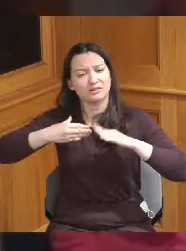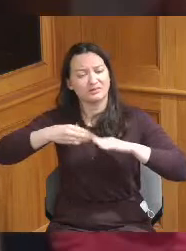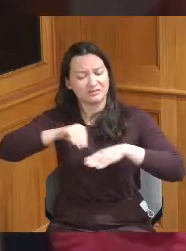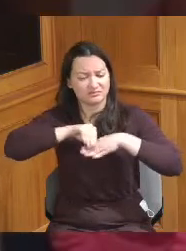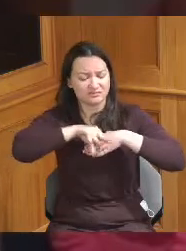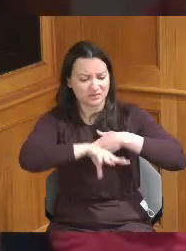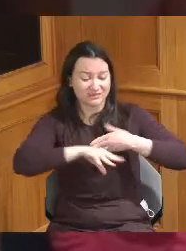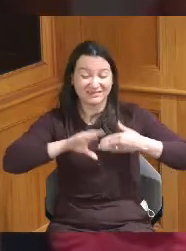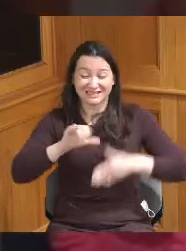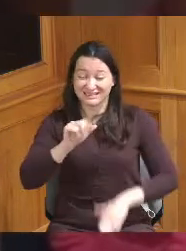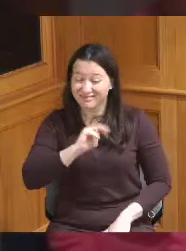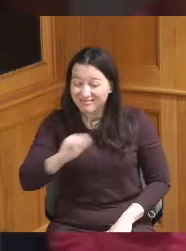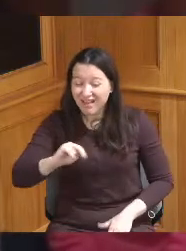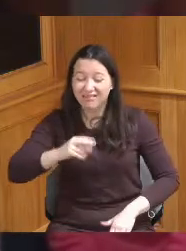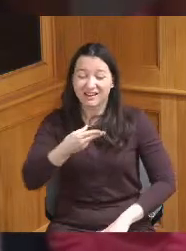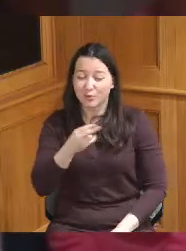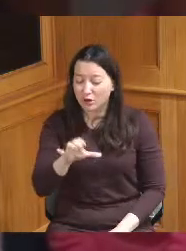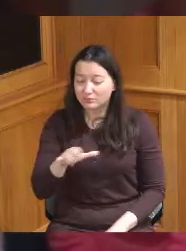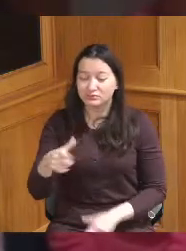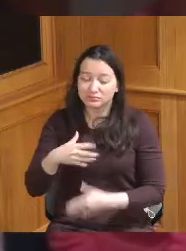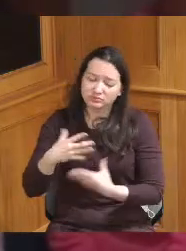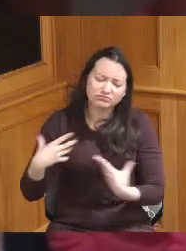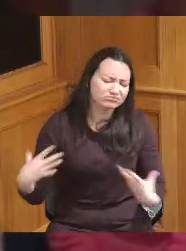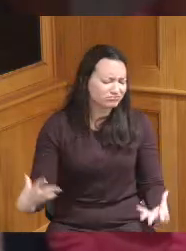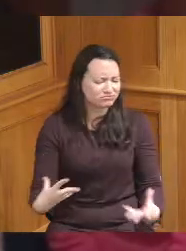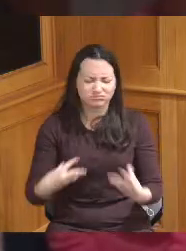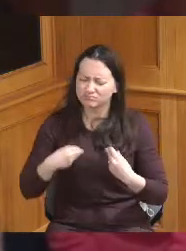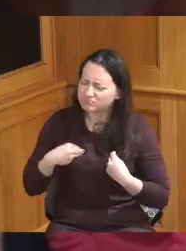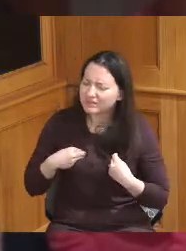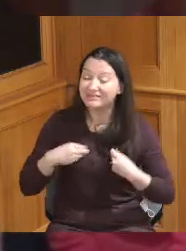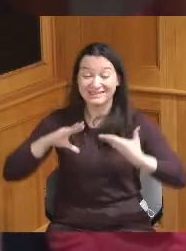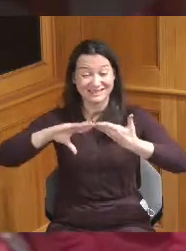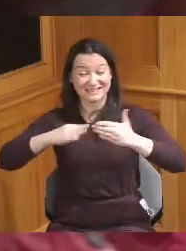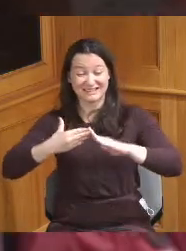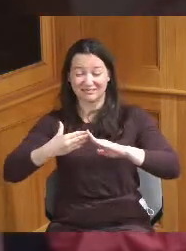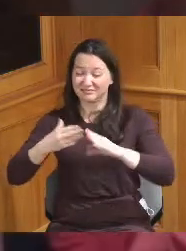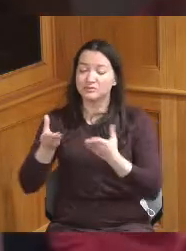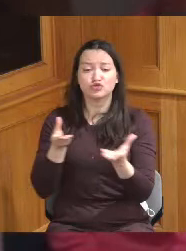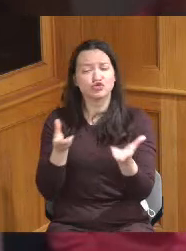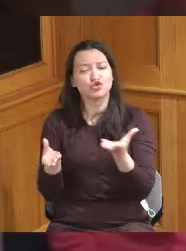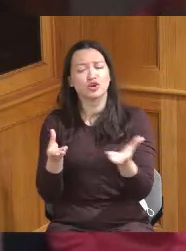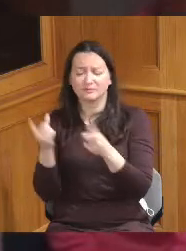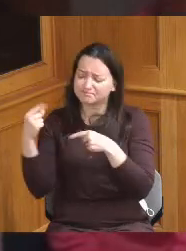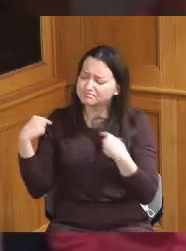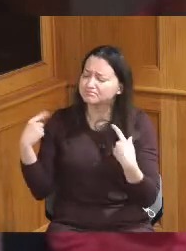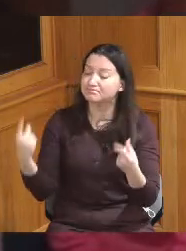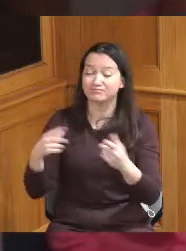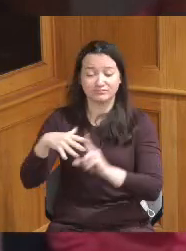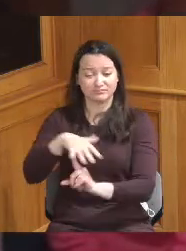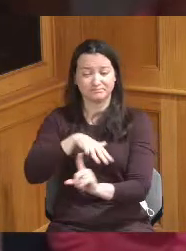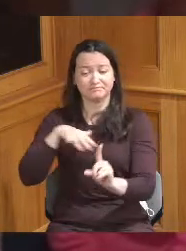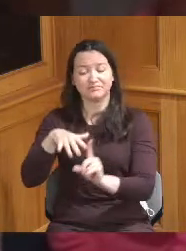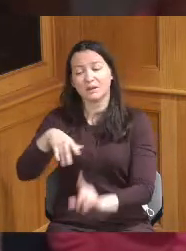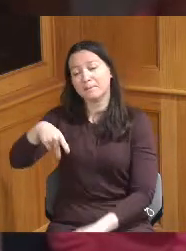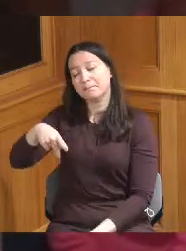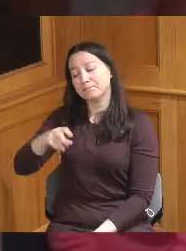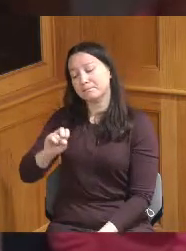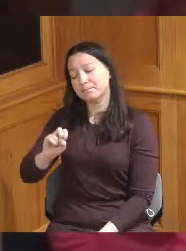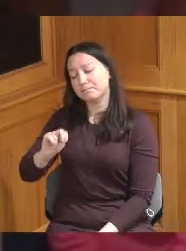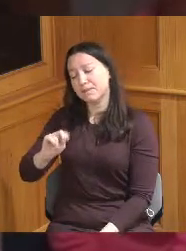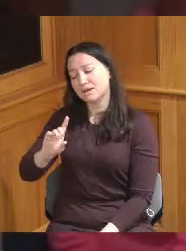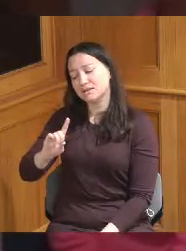Hamilton County and Cincinnati, as he has embraced not only the city through years of service, but the neighborhood of Pendleton, in